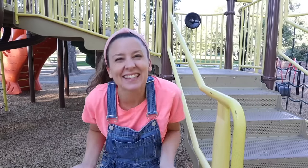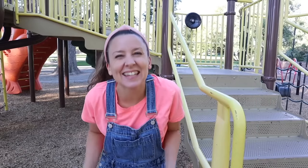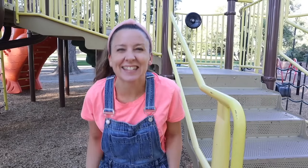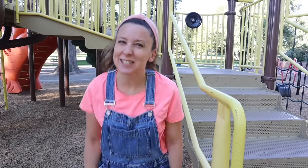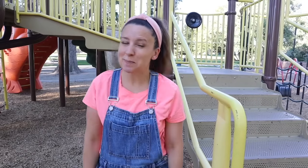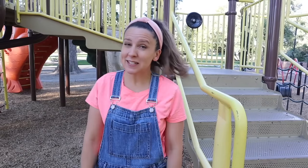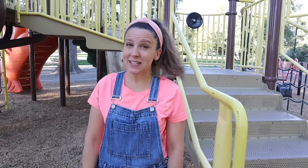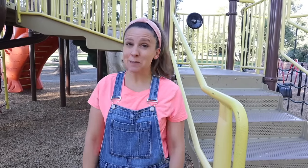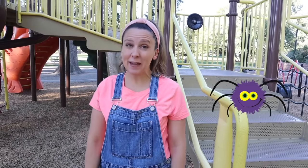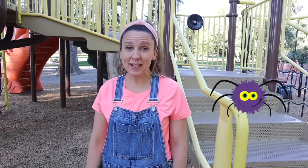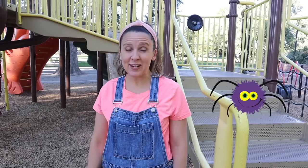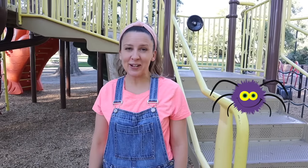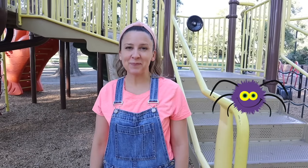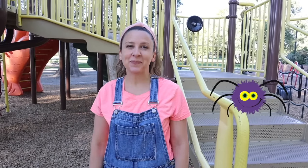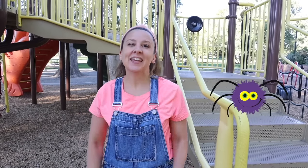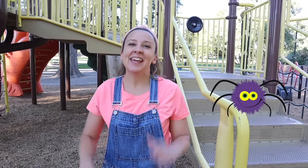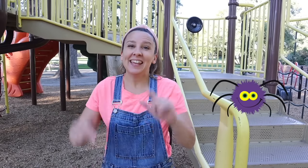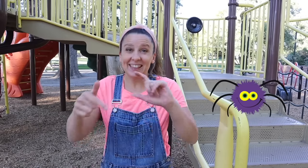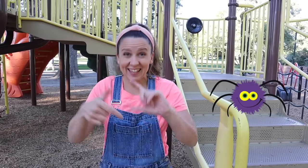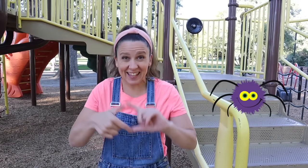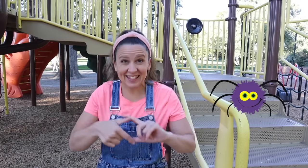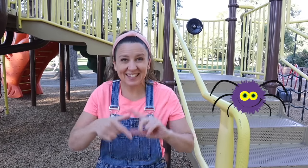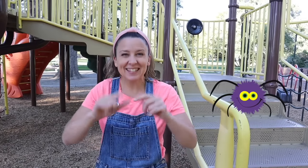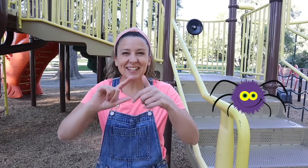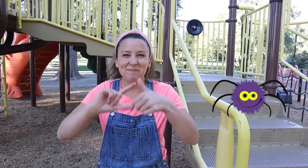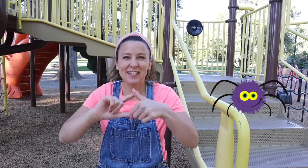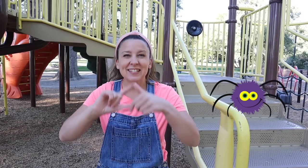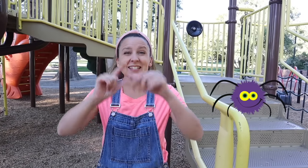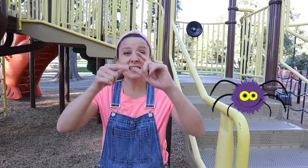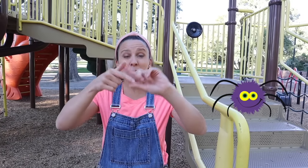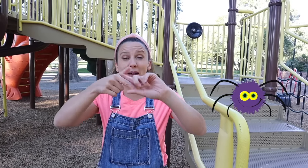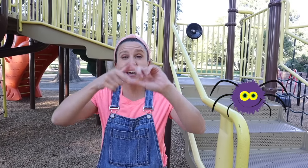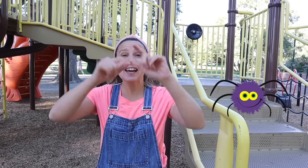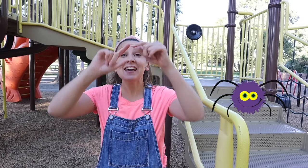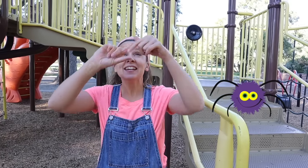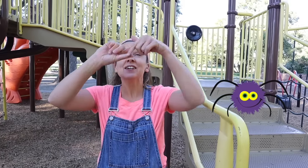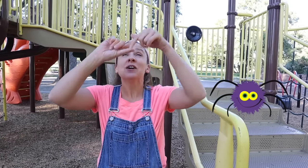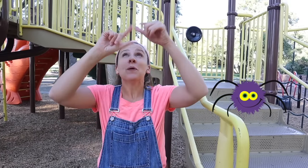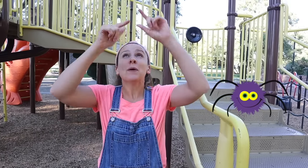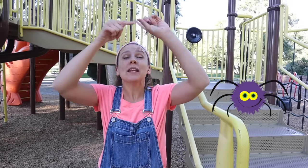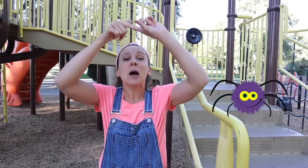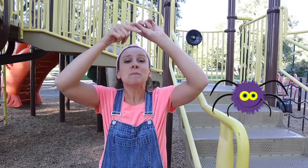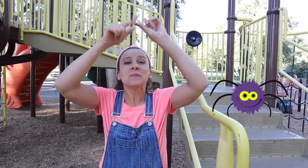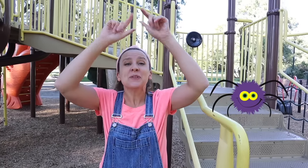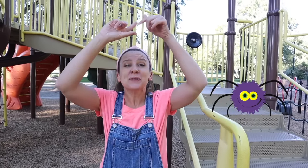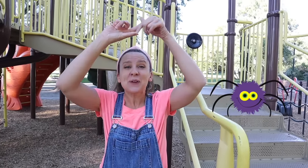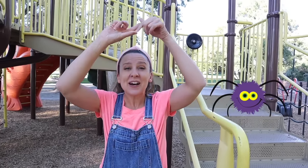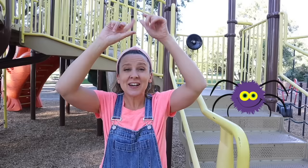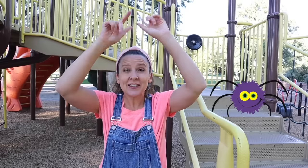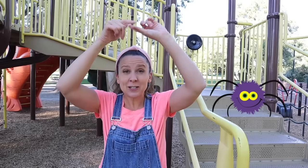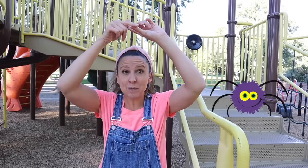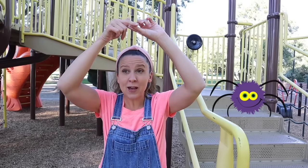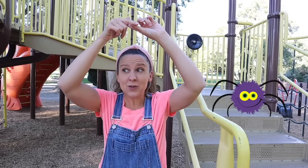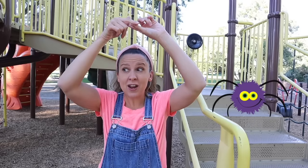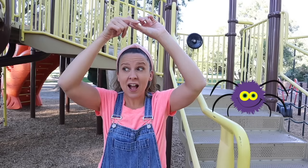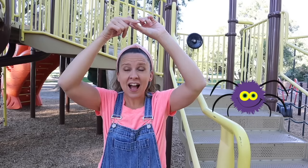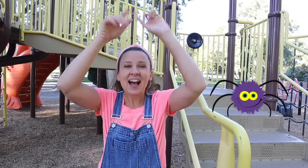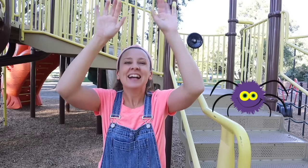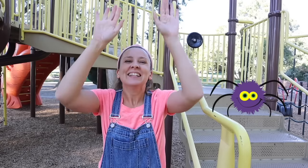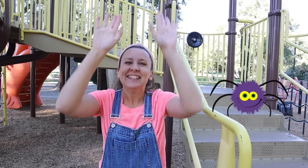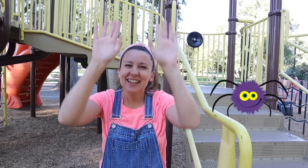Let's sing the Itsy Bitsy Spider. The Itsy Bitsy Spider went up the water